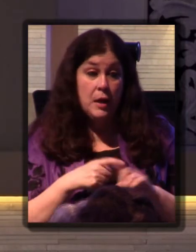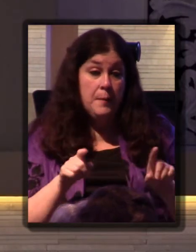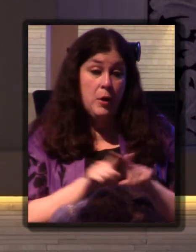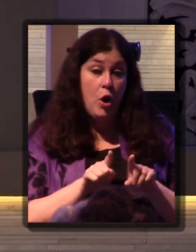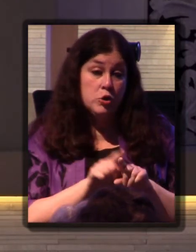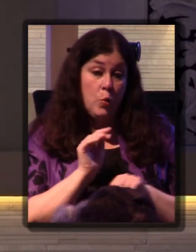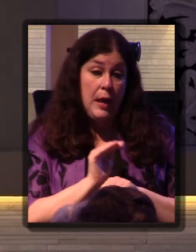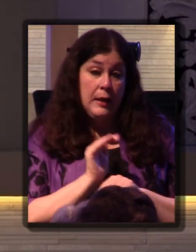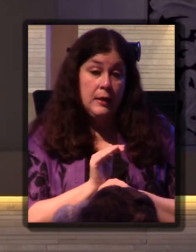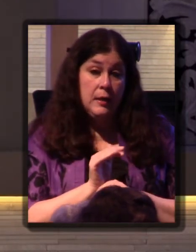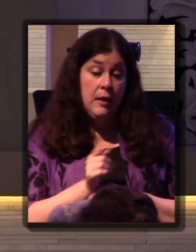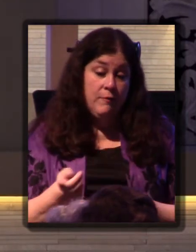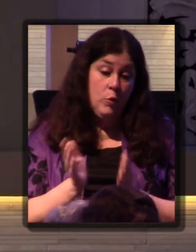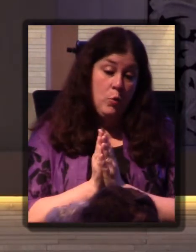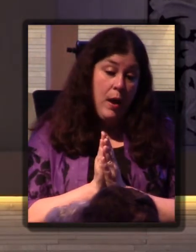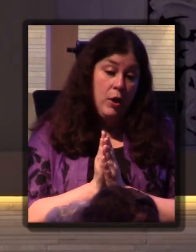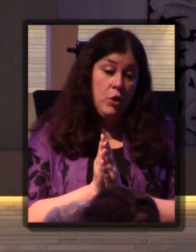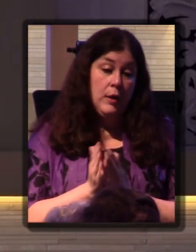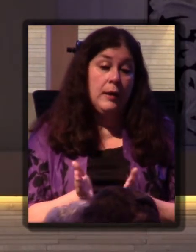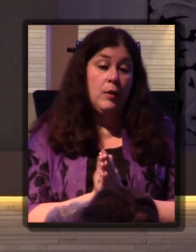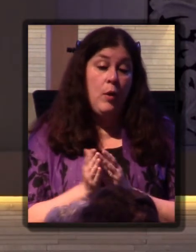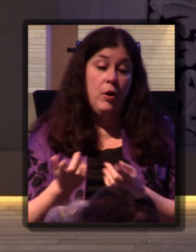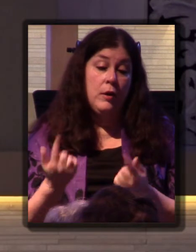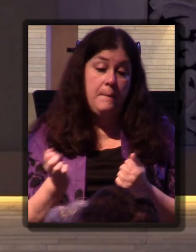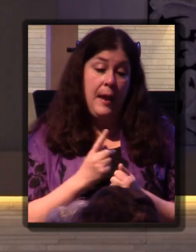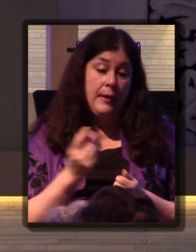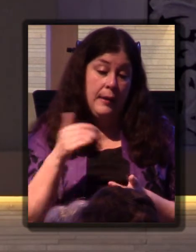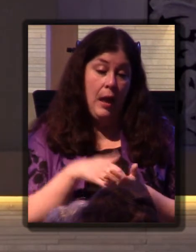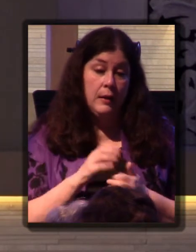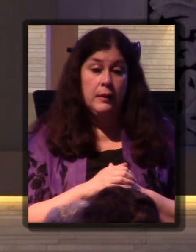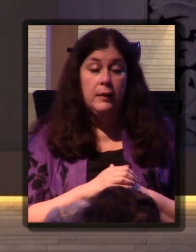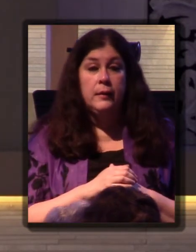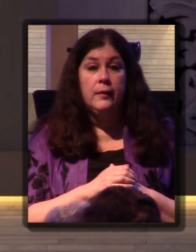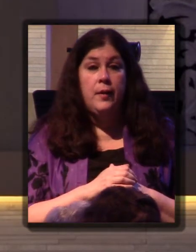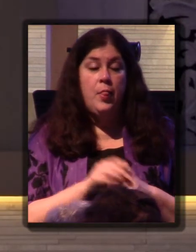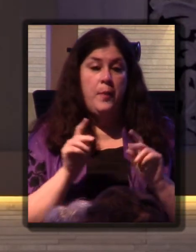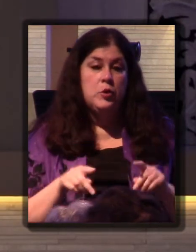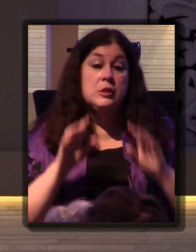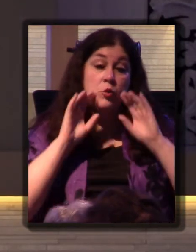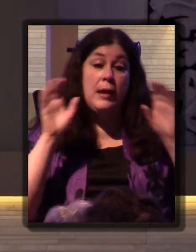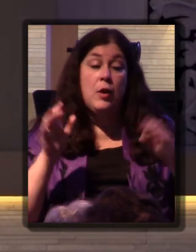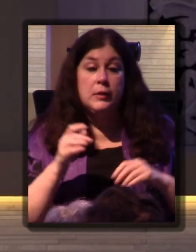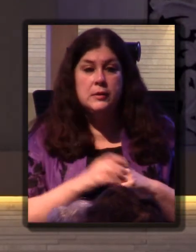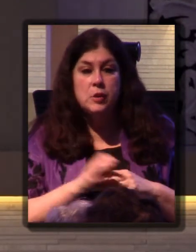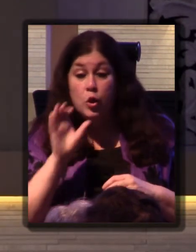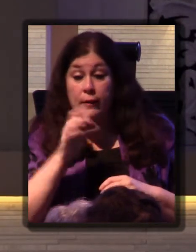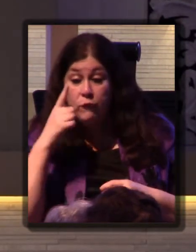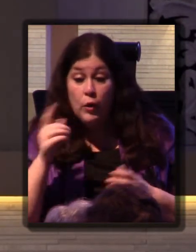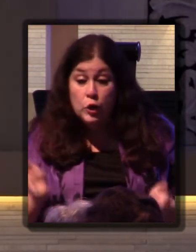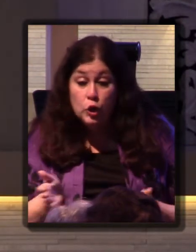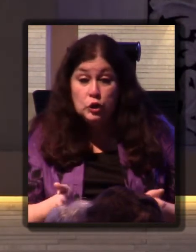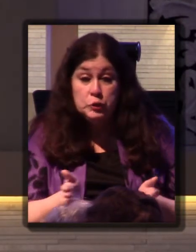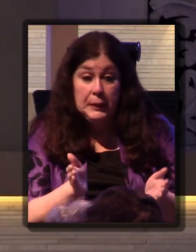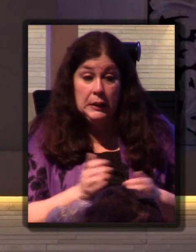comes, but also night. If you would inquire, and come back again. And so basically, the person who's crying out is looking